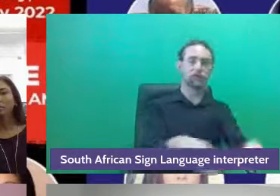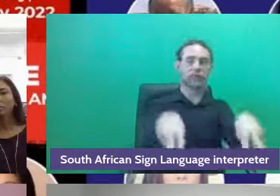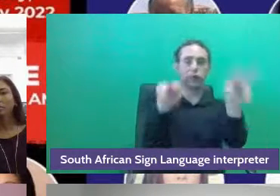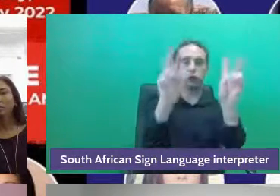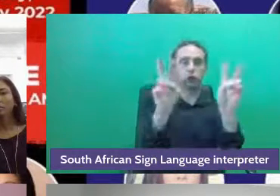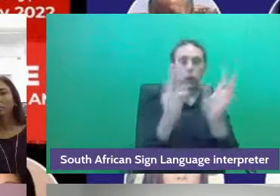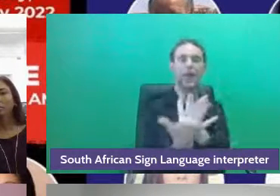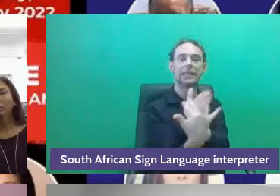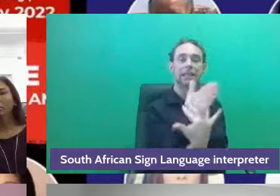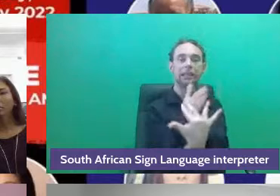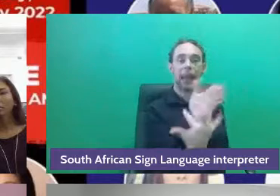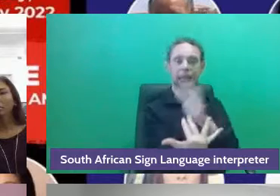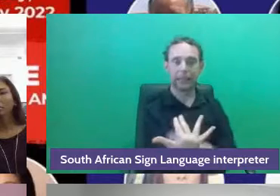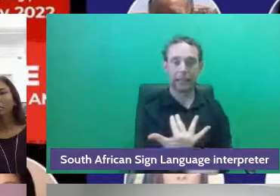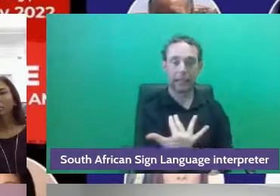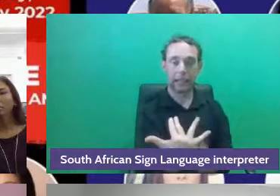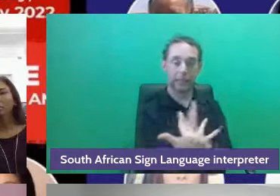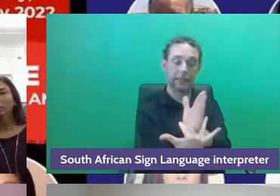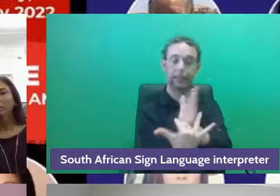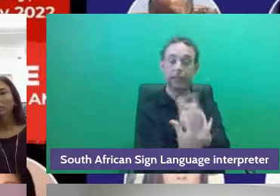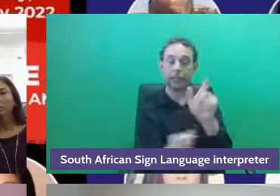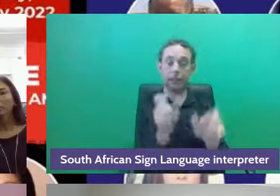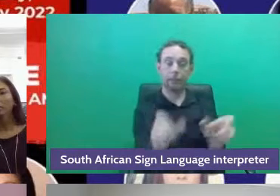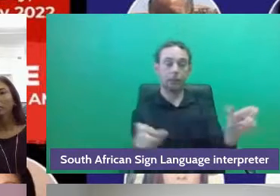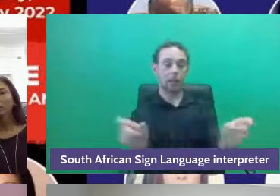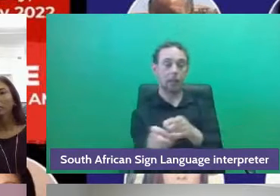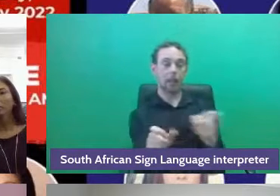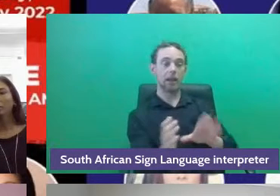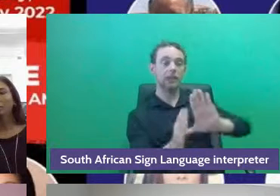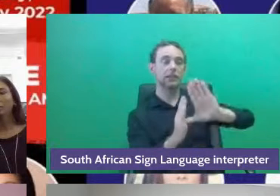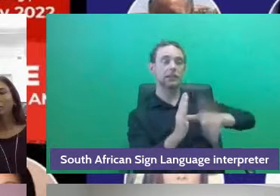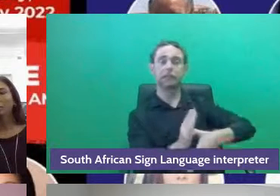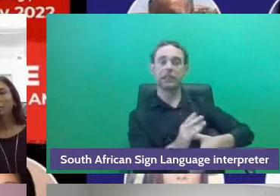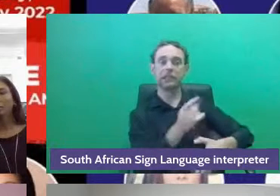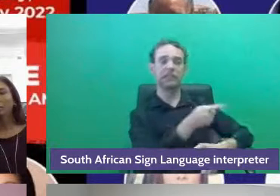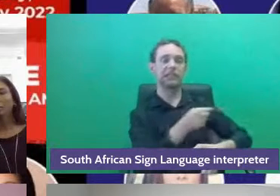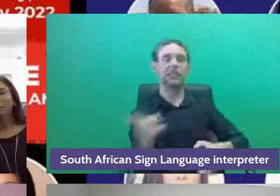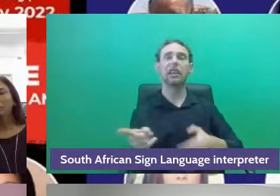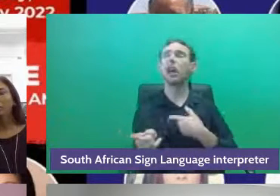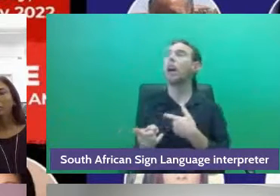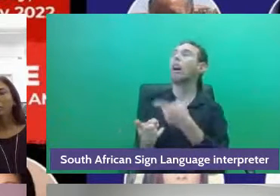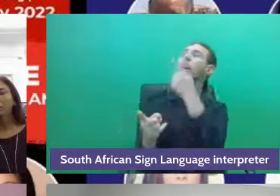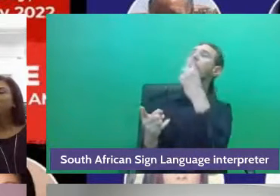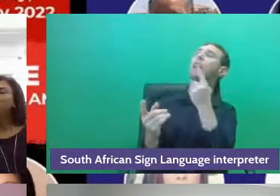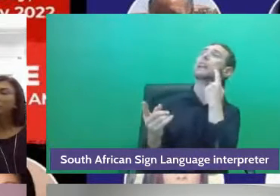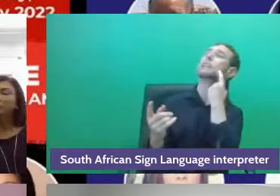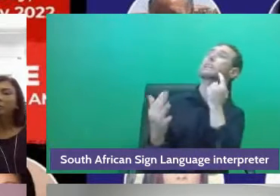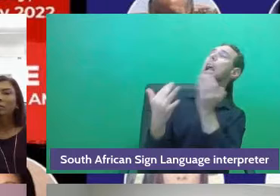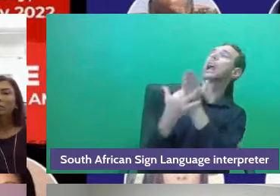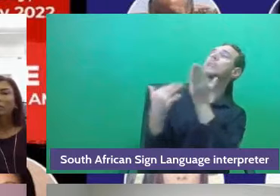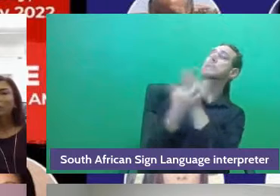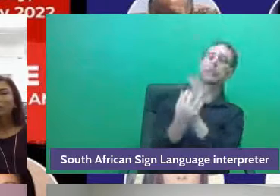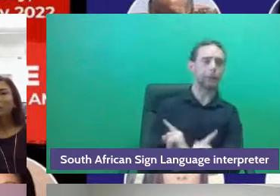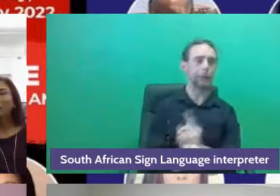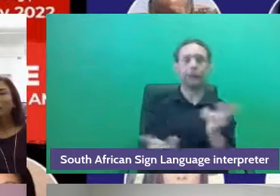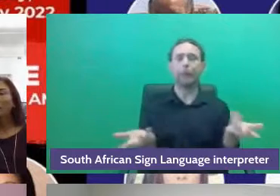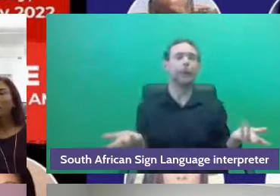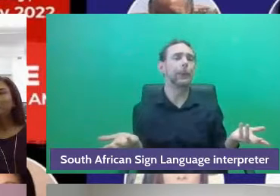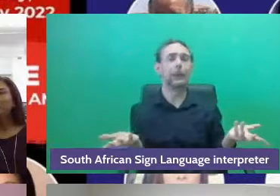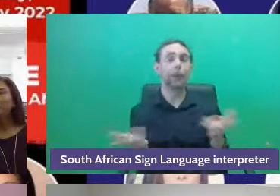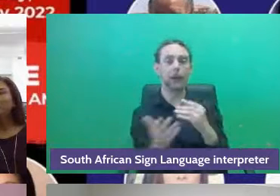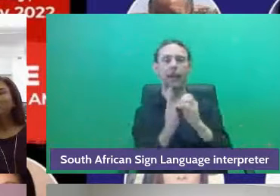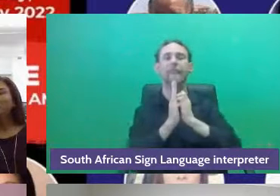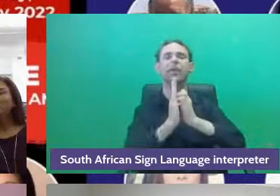with disability cannot access resources. For example, police stations,